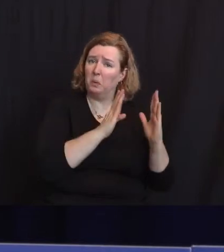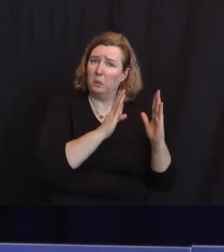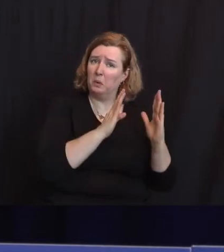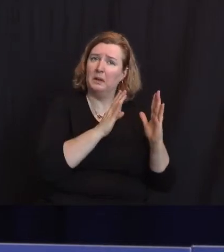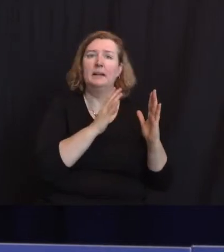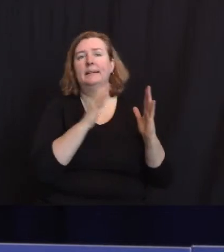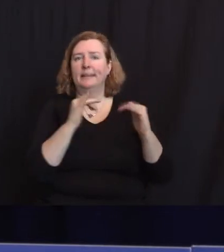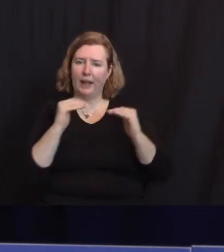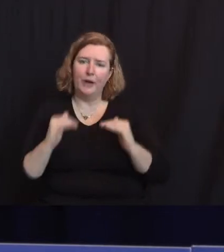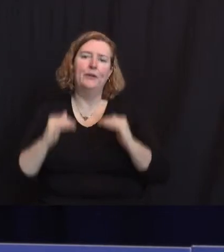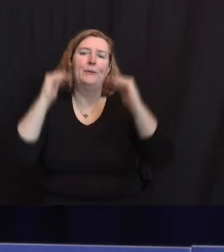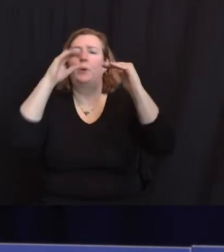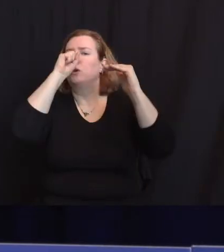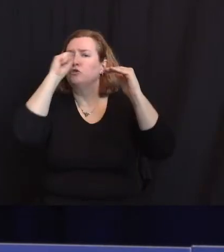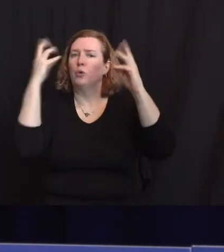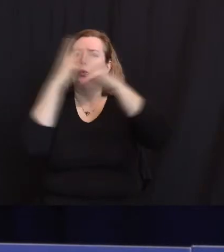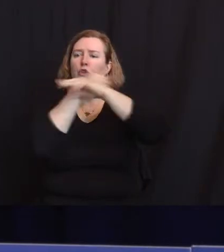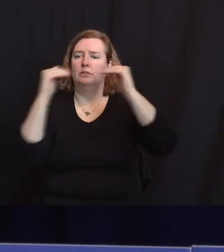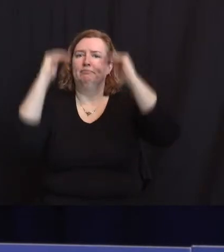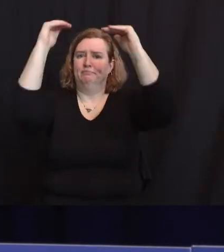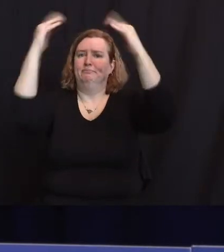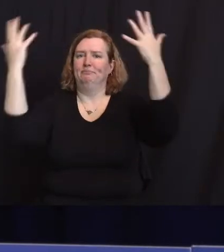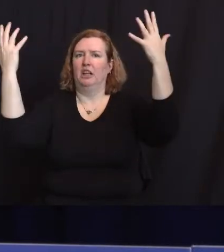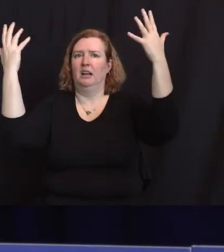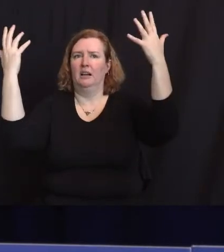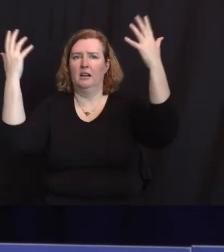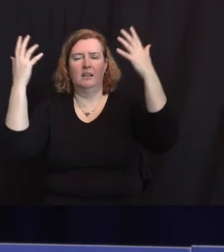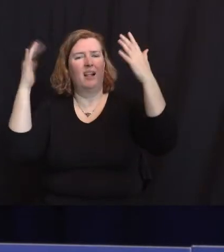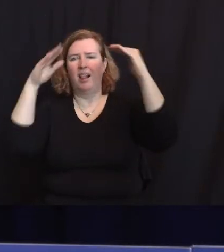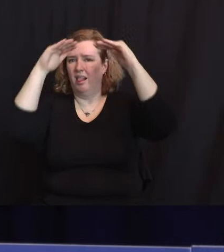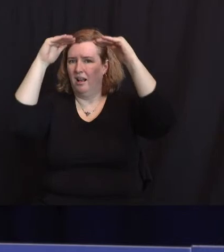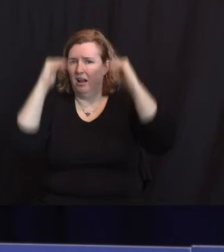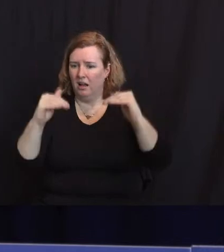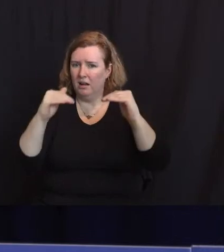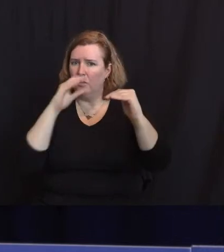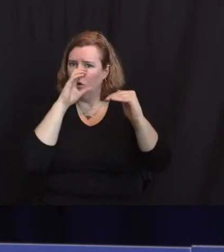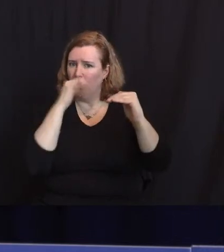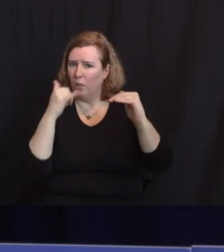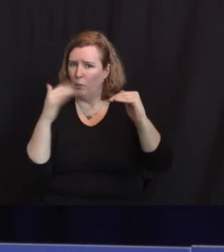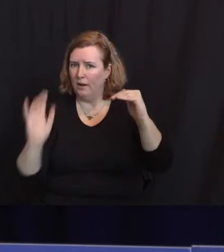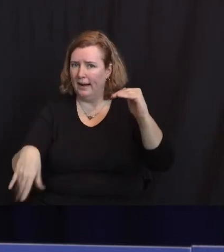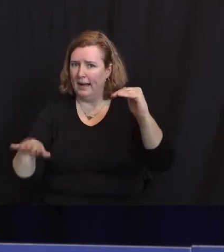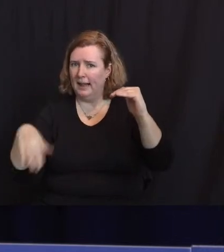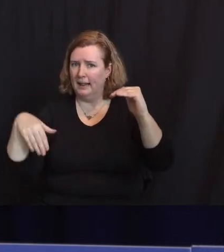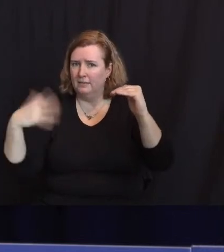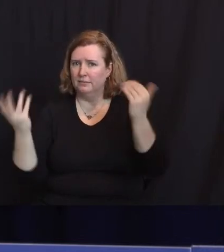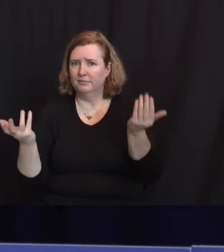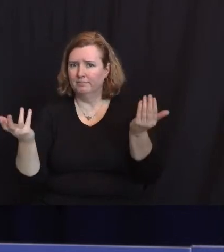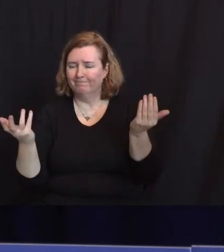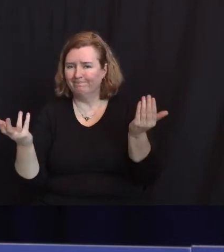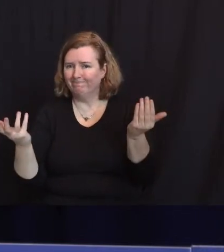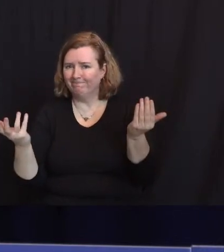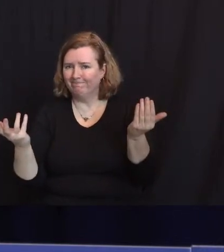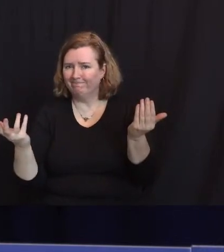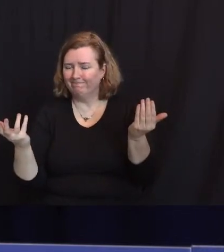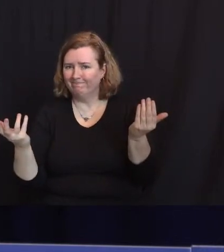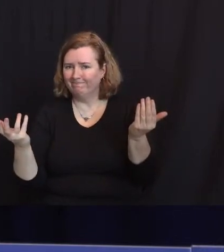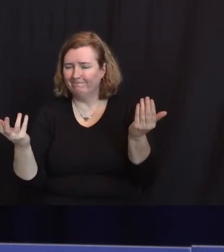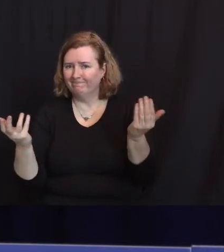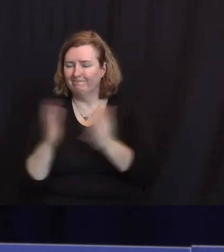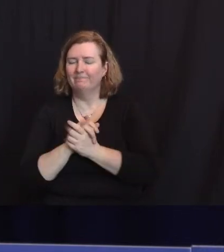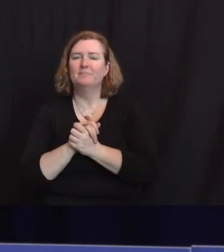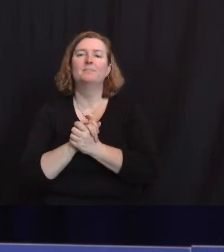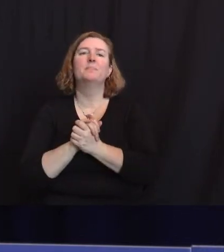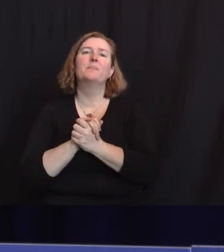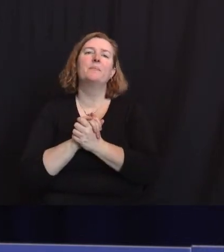orange. We are still not seeing a decline in this activity in our state. Throughout the COVID-19 response, and now as we carry